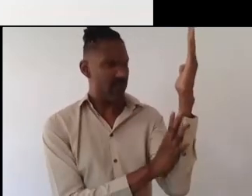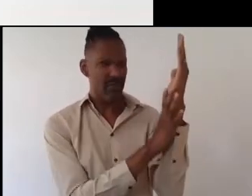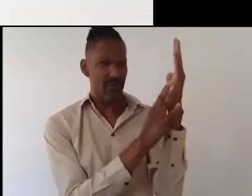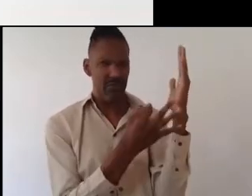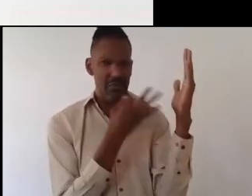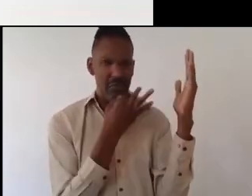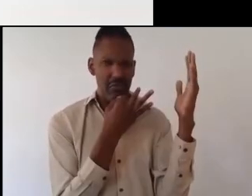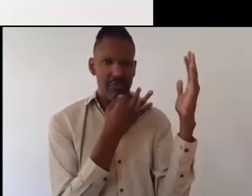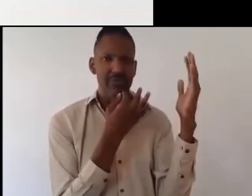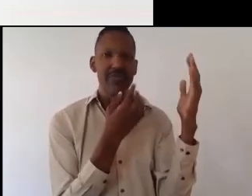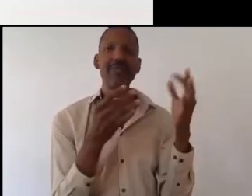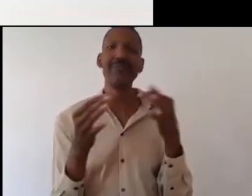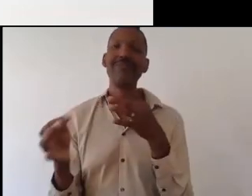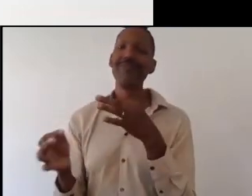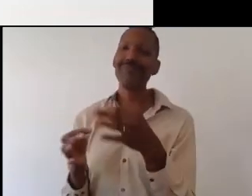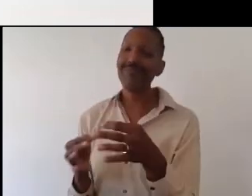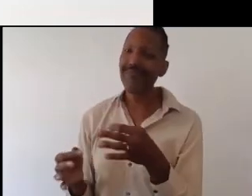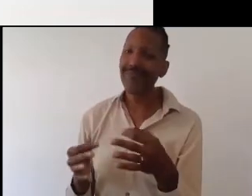context.